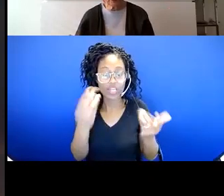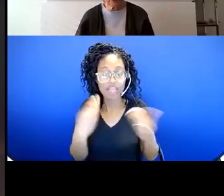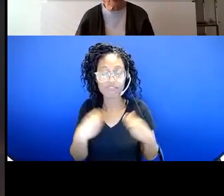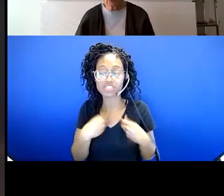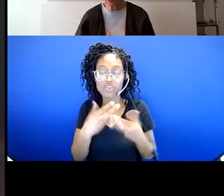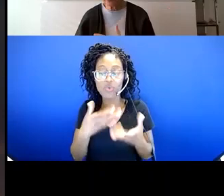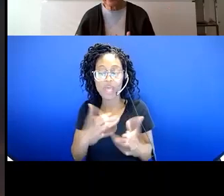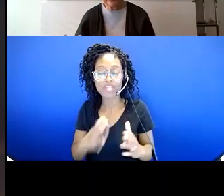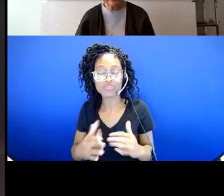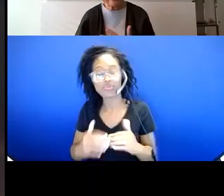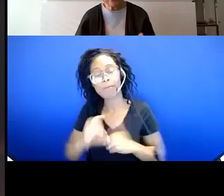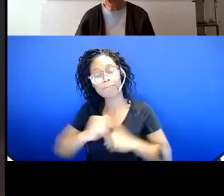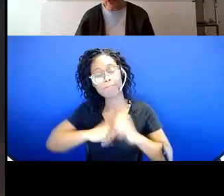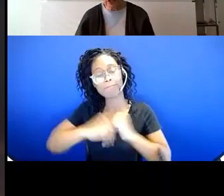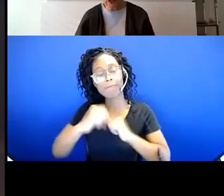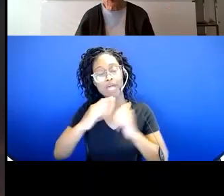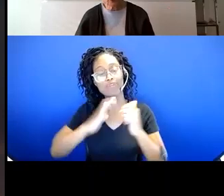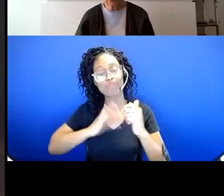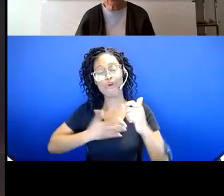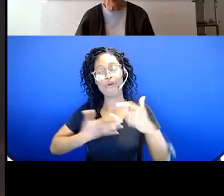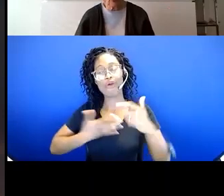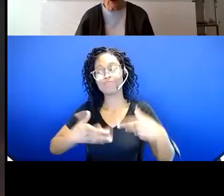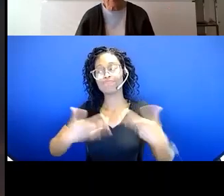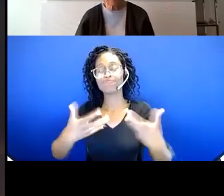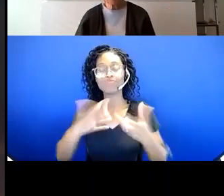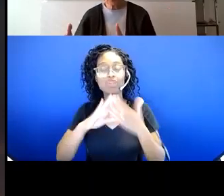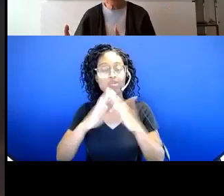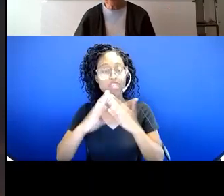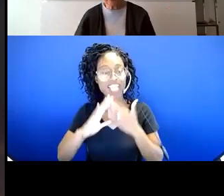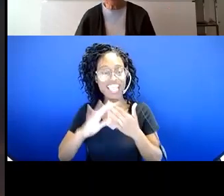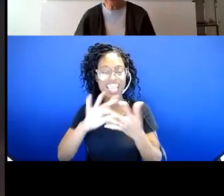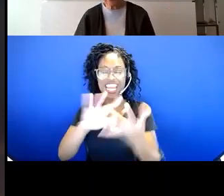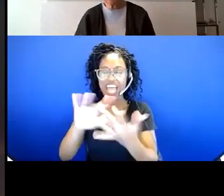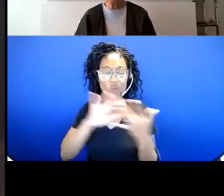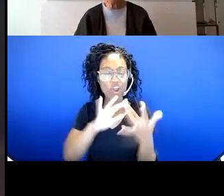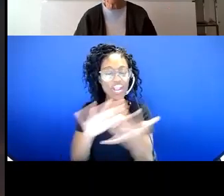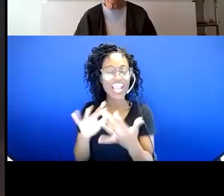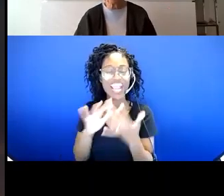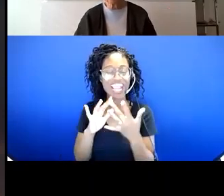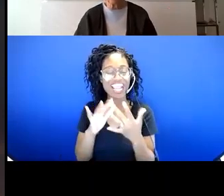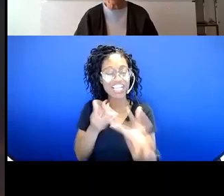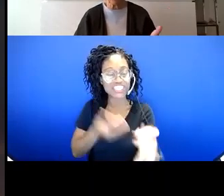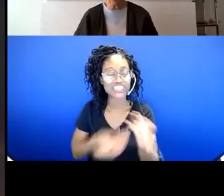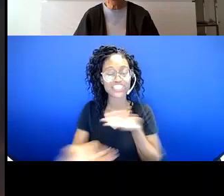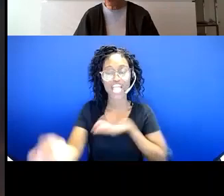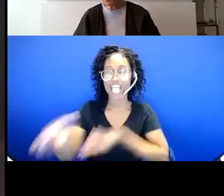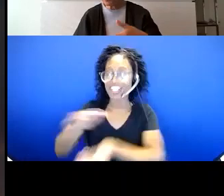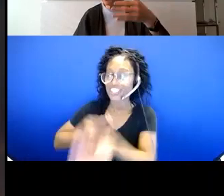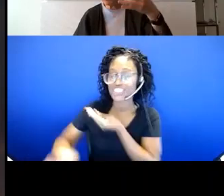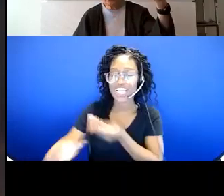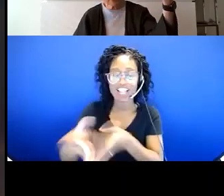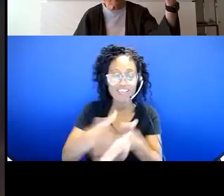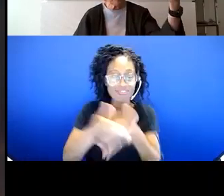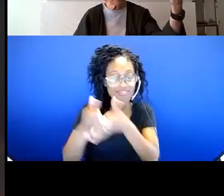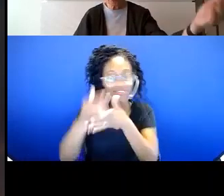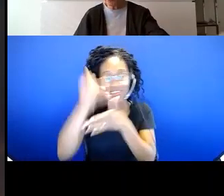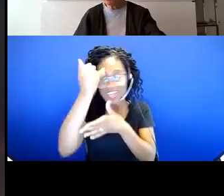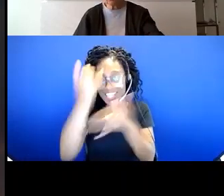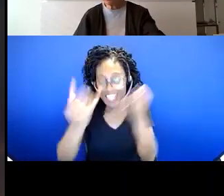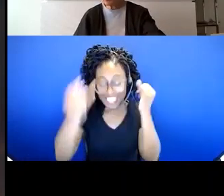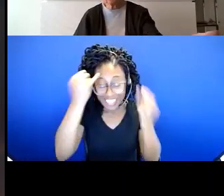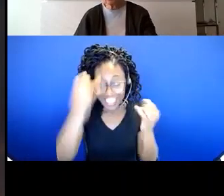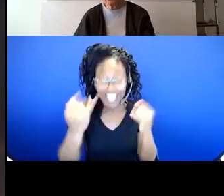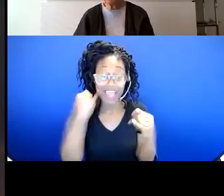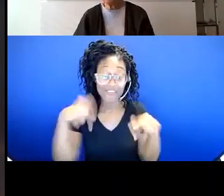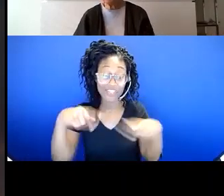building, networking, and exchange year-long around papers, whether they're given at this year's annual meeting, next